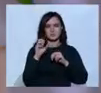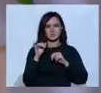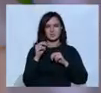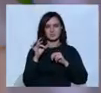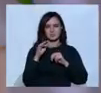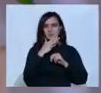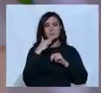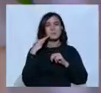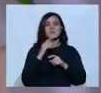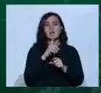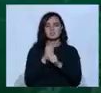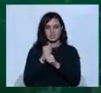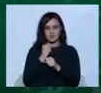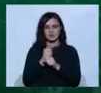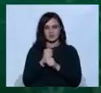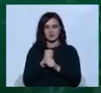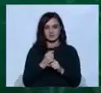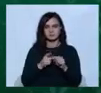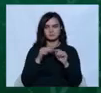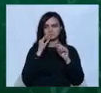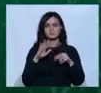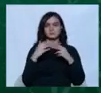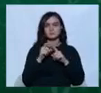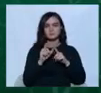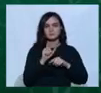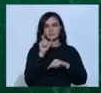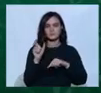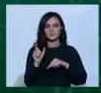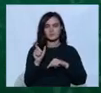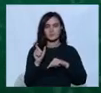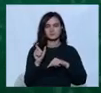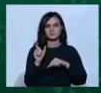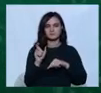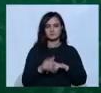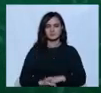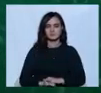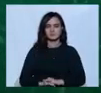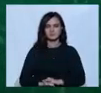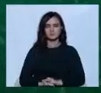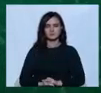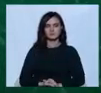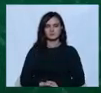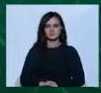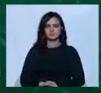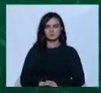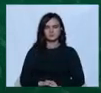a suitor. Suitor. This is a man who pursues or tries to win the love of a